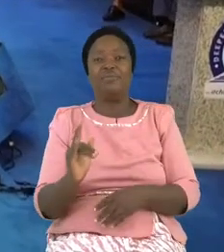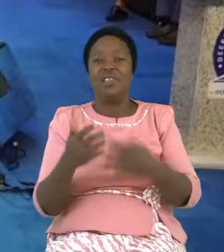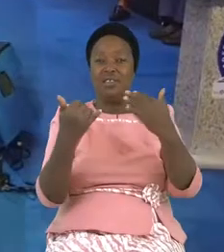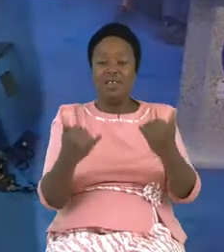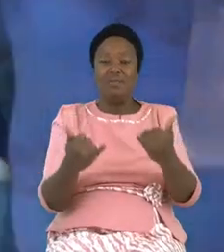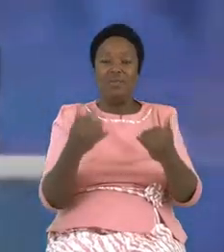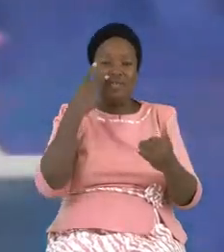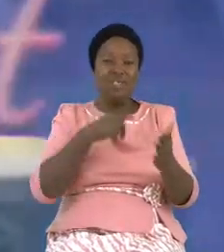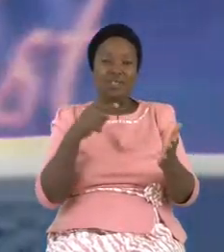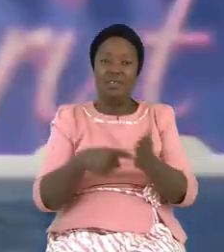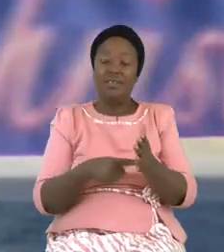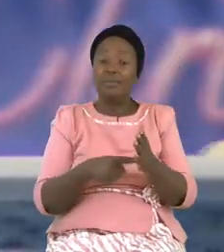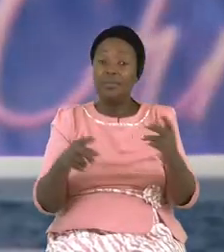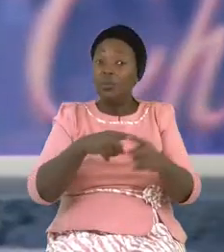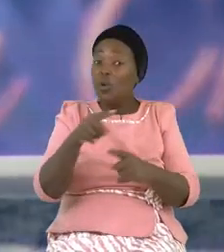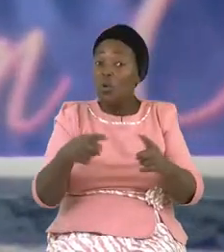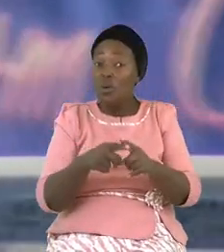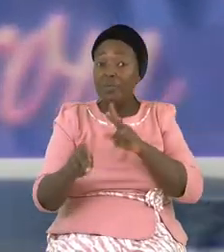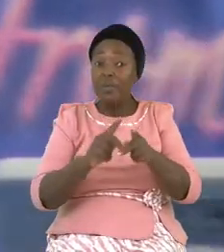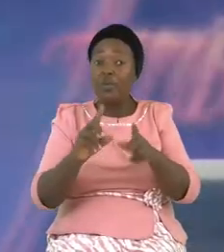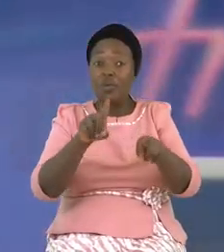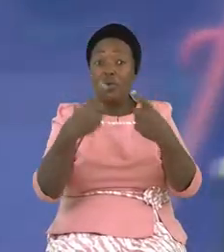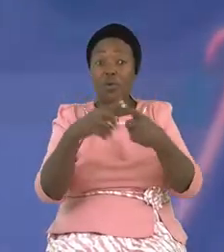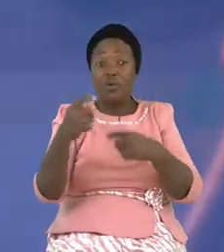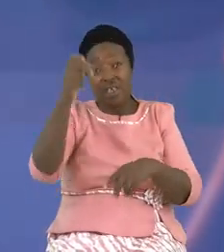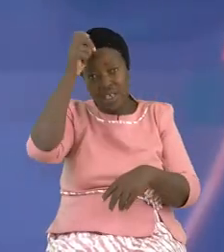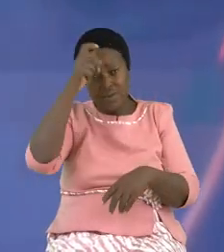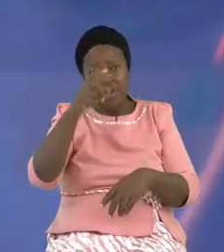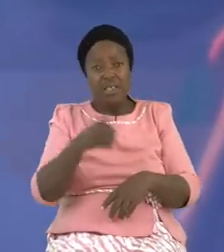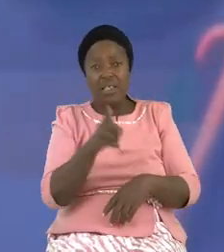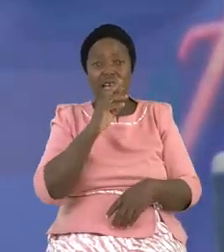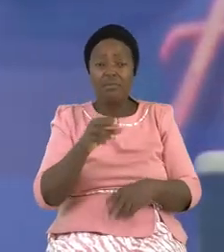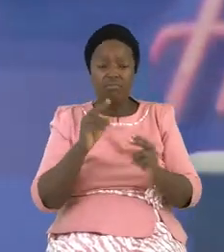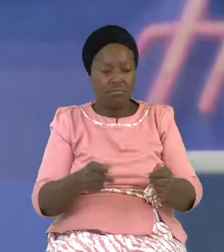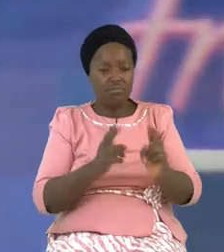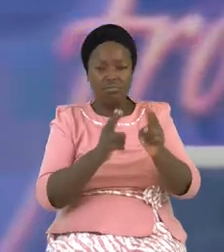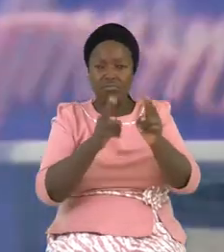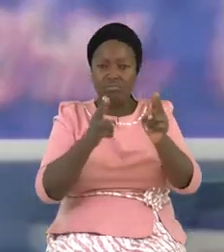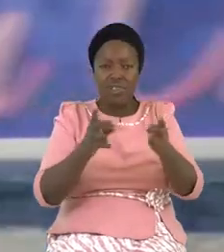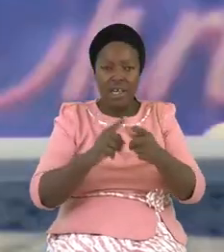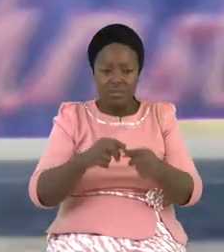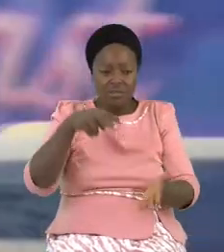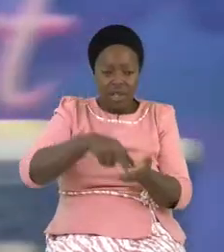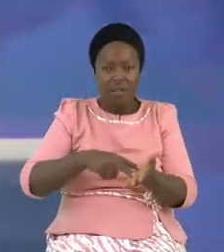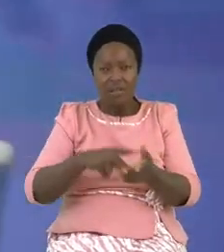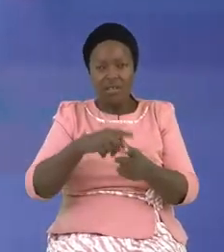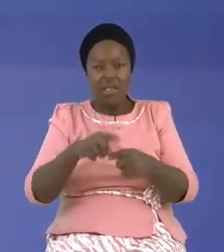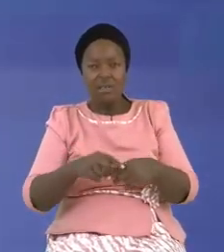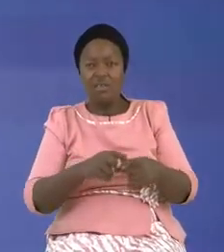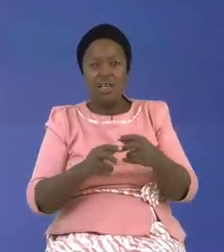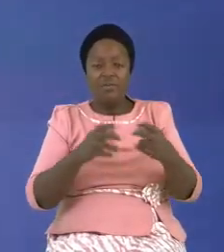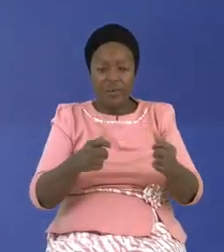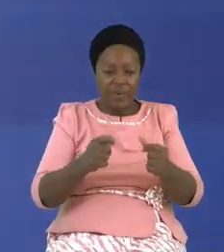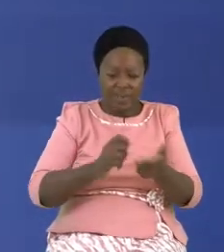When people went to the devil, they were so much in a hurry. They rose up, they ran, they signed